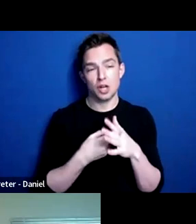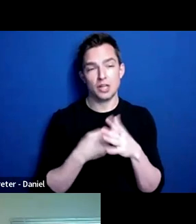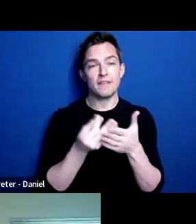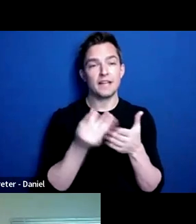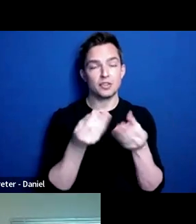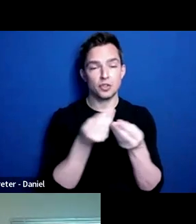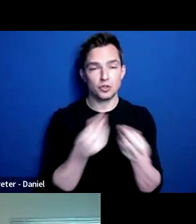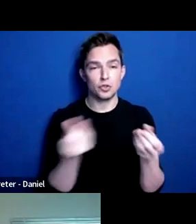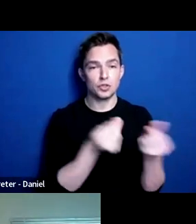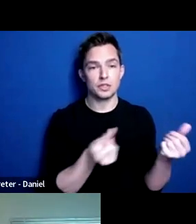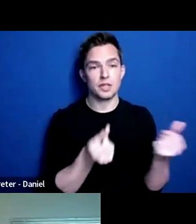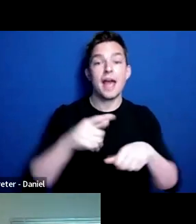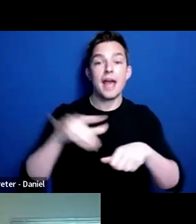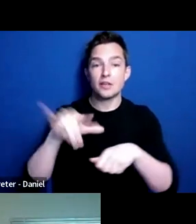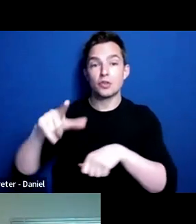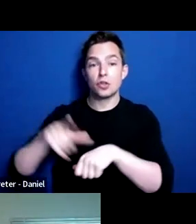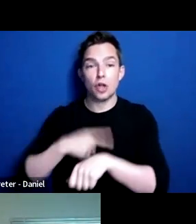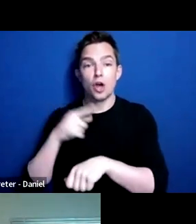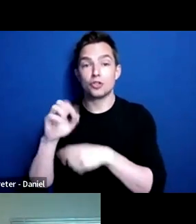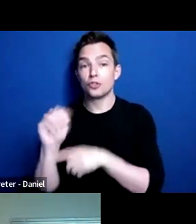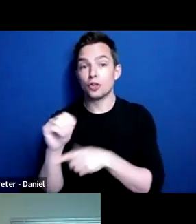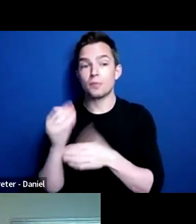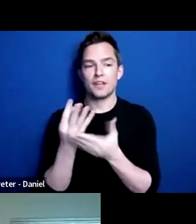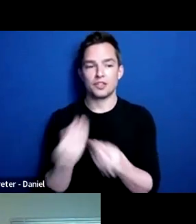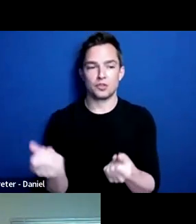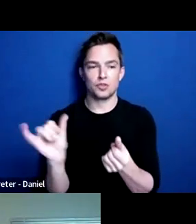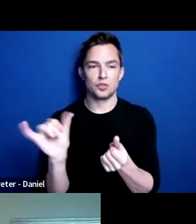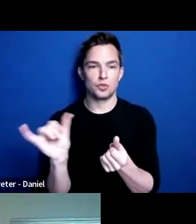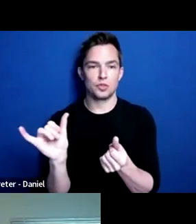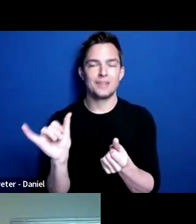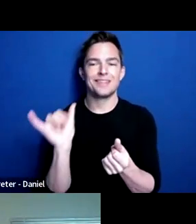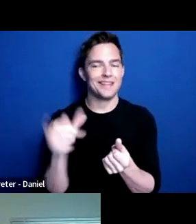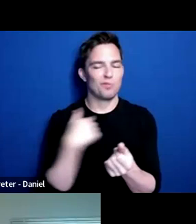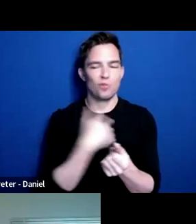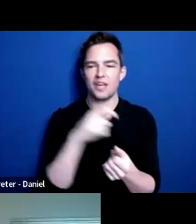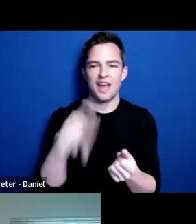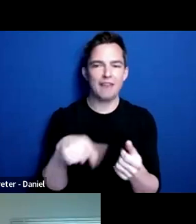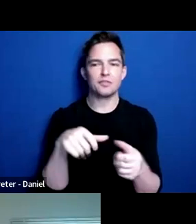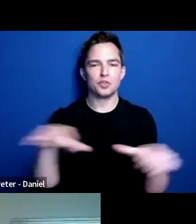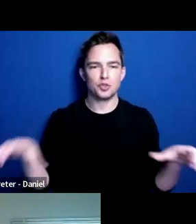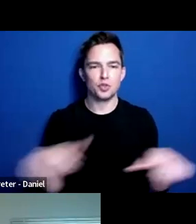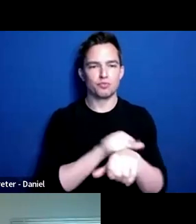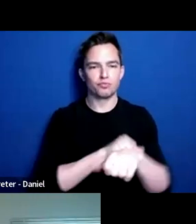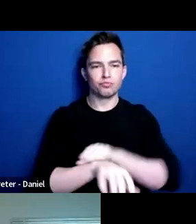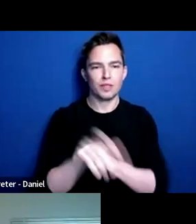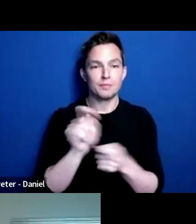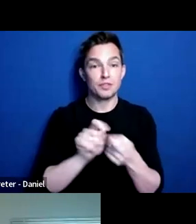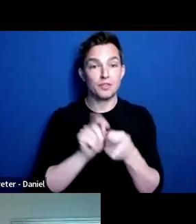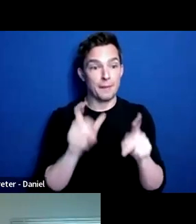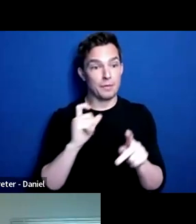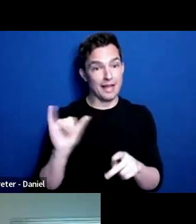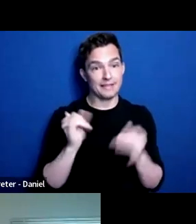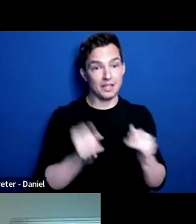and long-term financial solutions. And that is something we have to do, especially as individuals who are also experiencing life